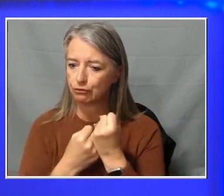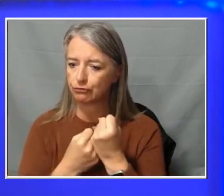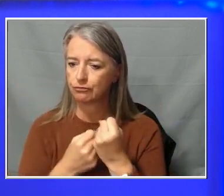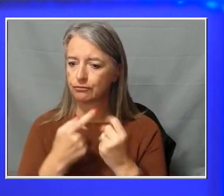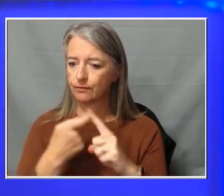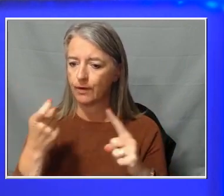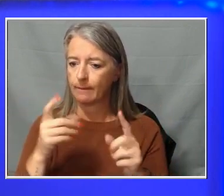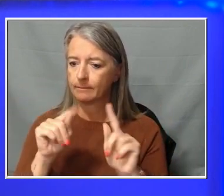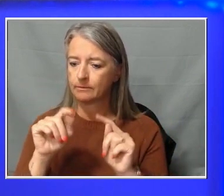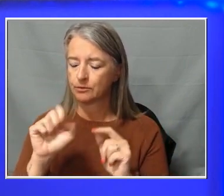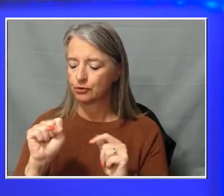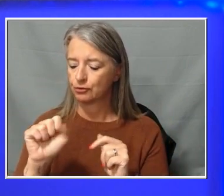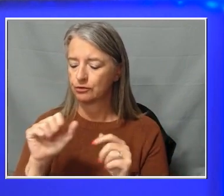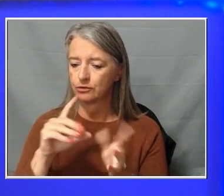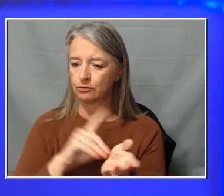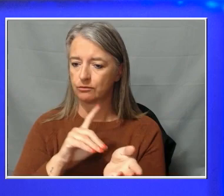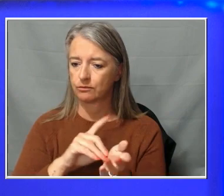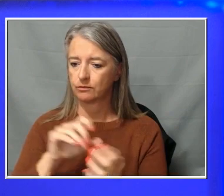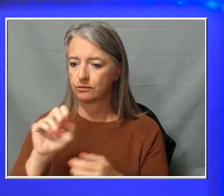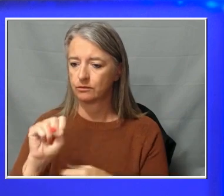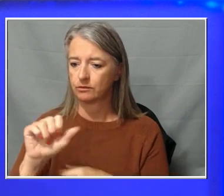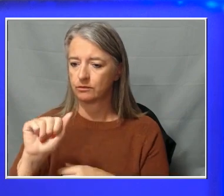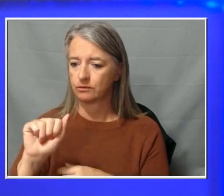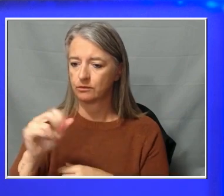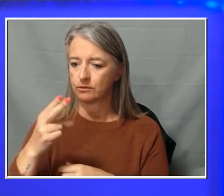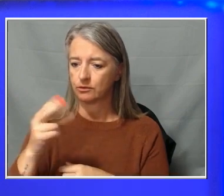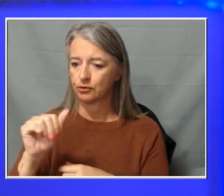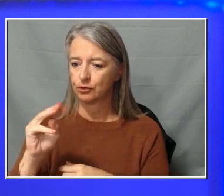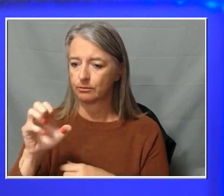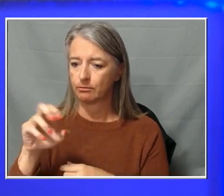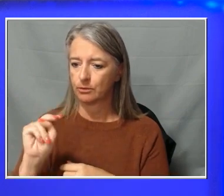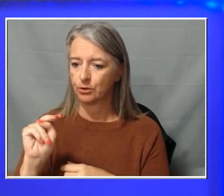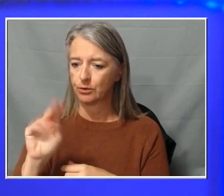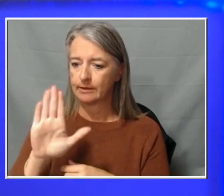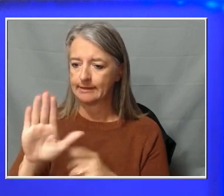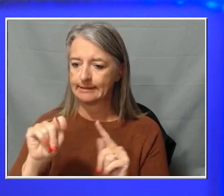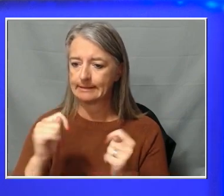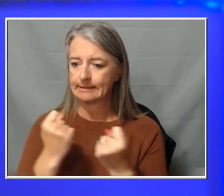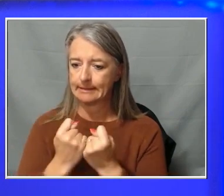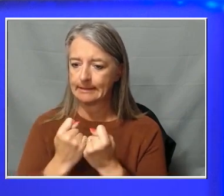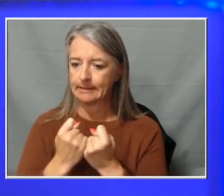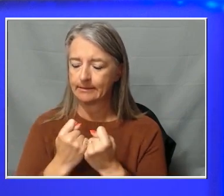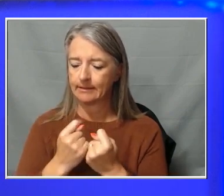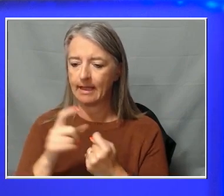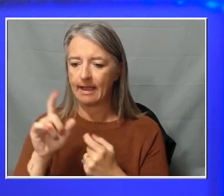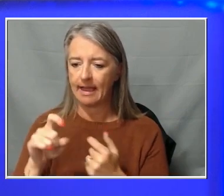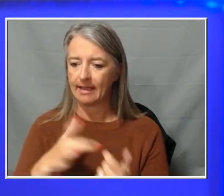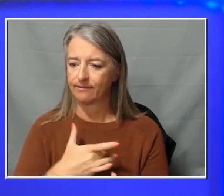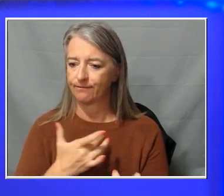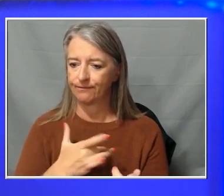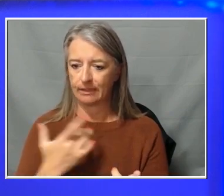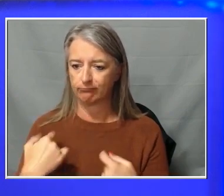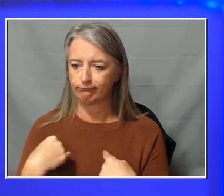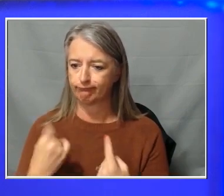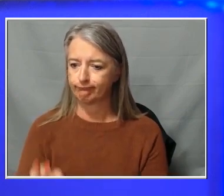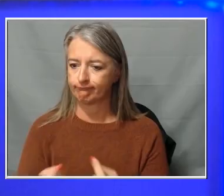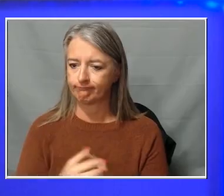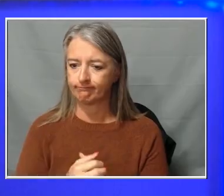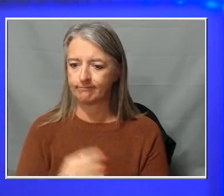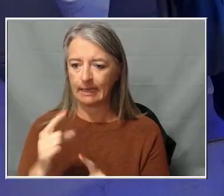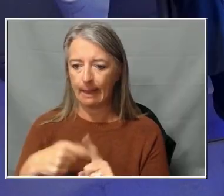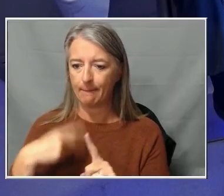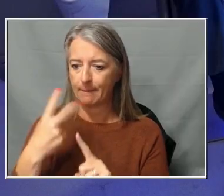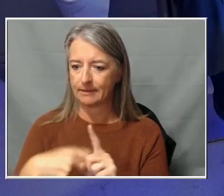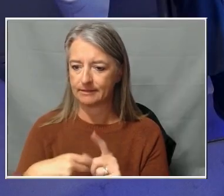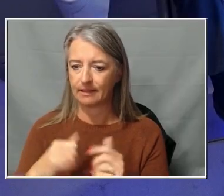team, and that was something that I hadn't felt in a couple of months. Just